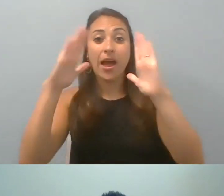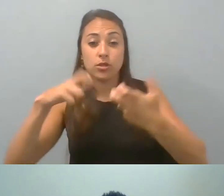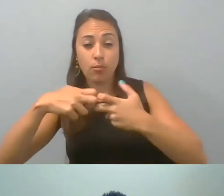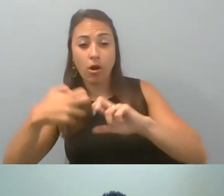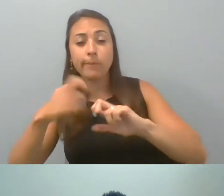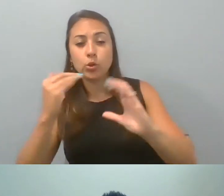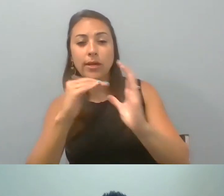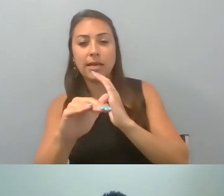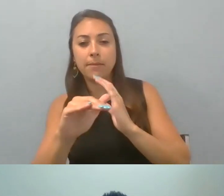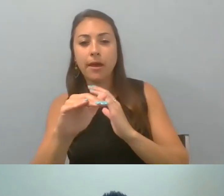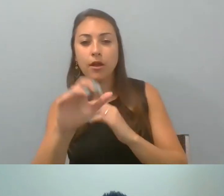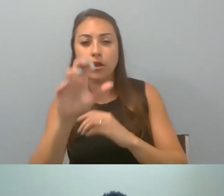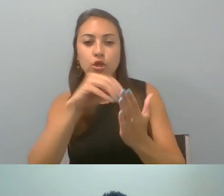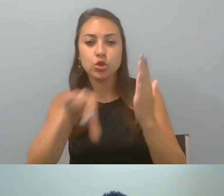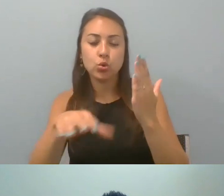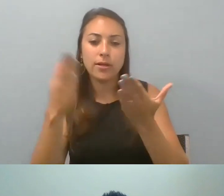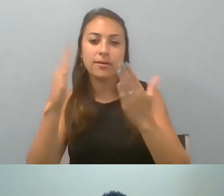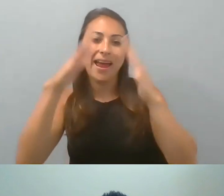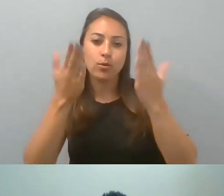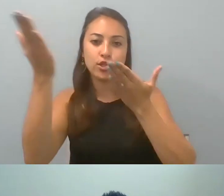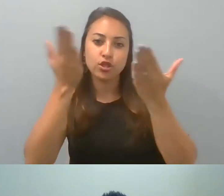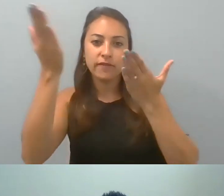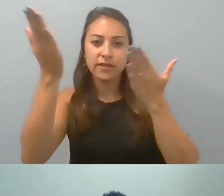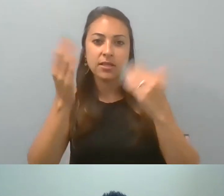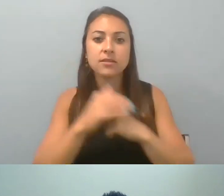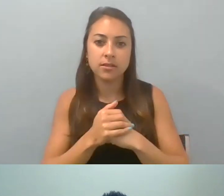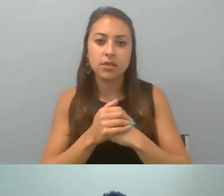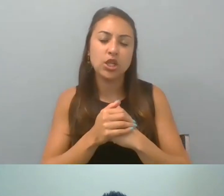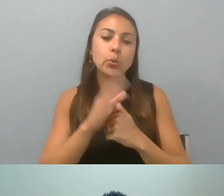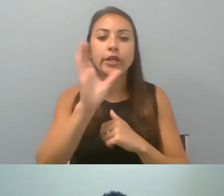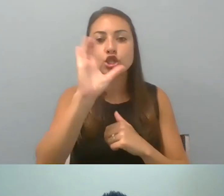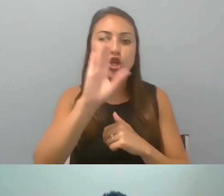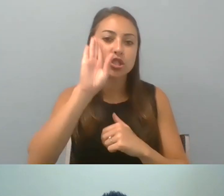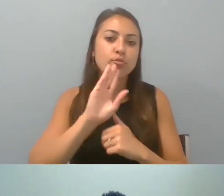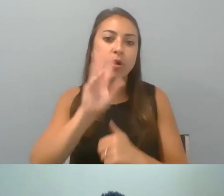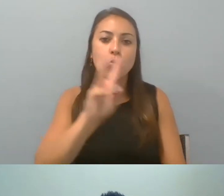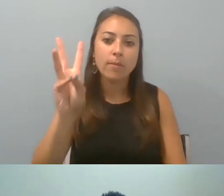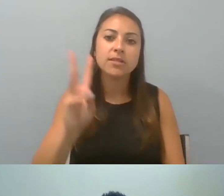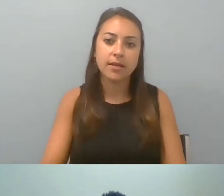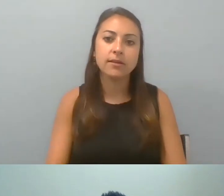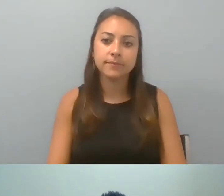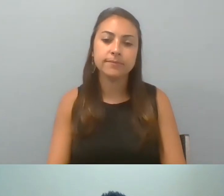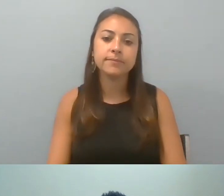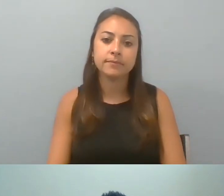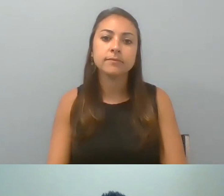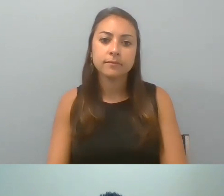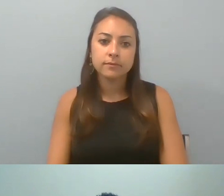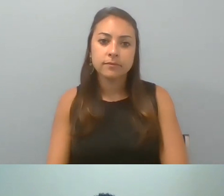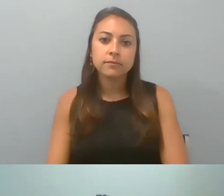think you can either just search that in the Brown website, or I believe it's sas@brown.edu is